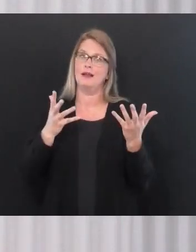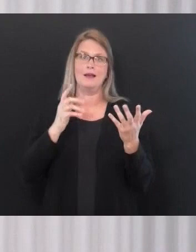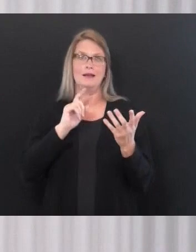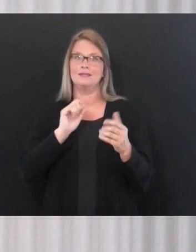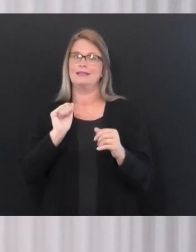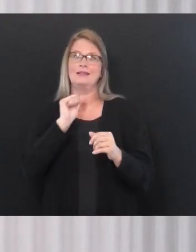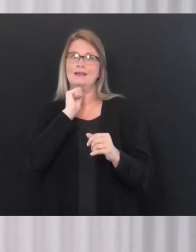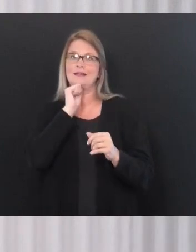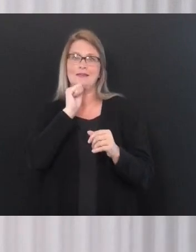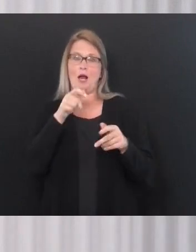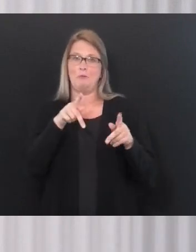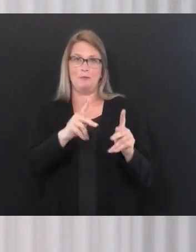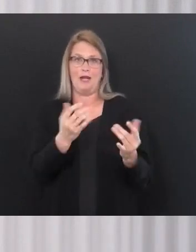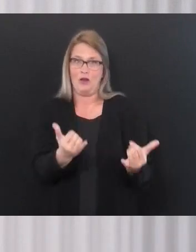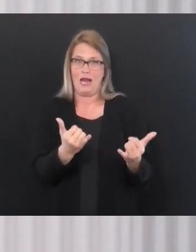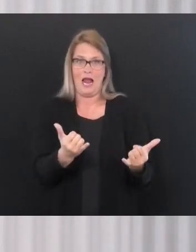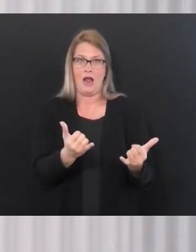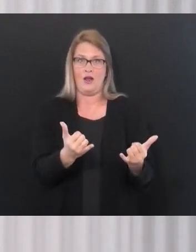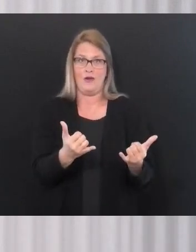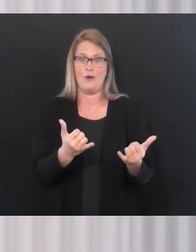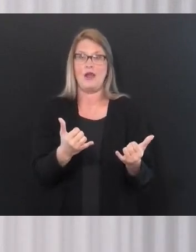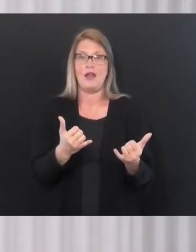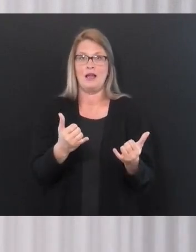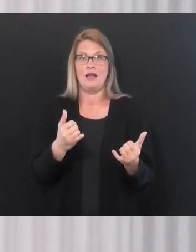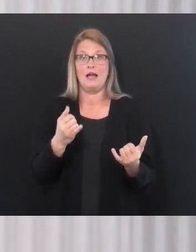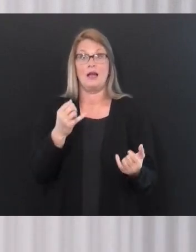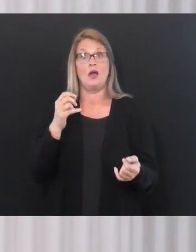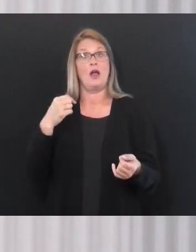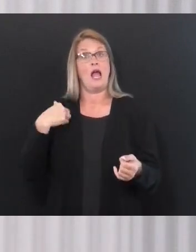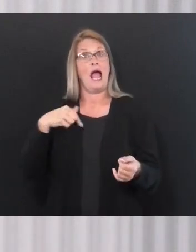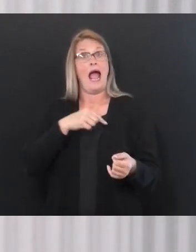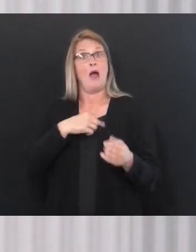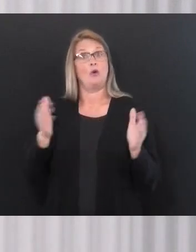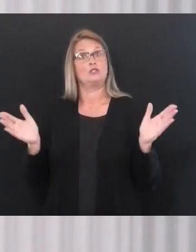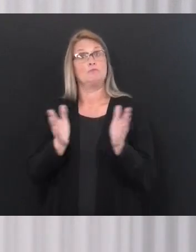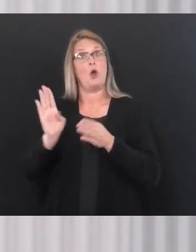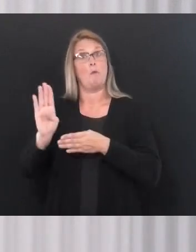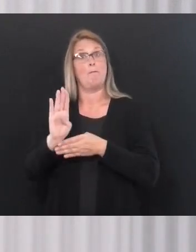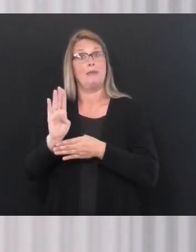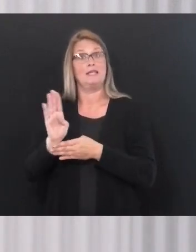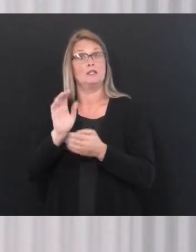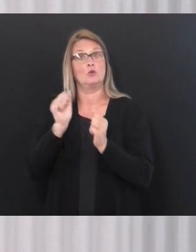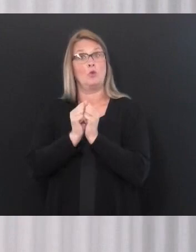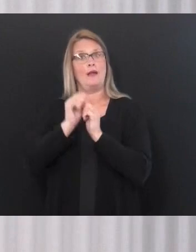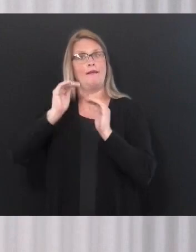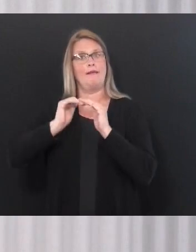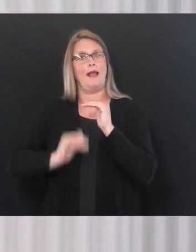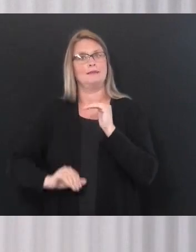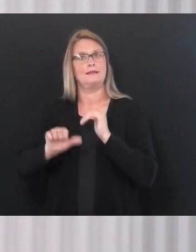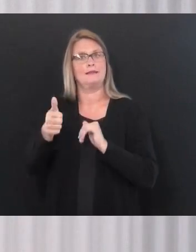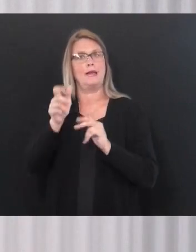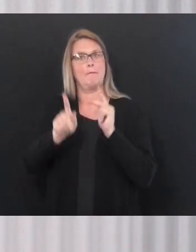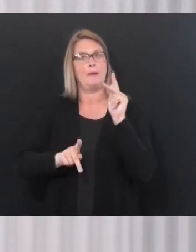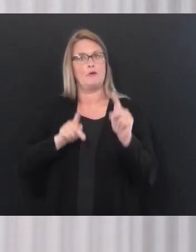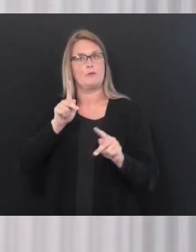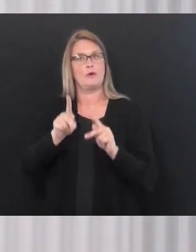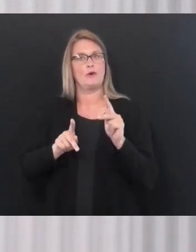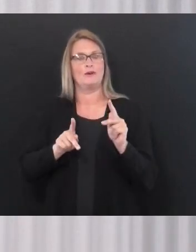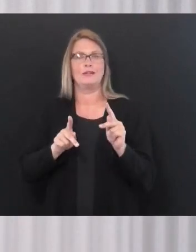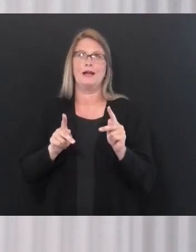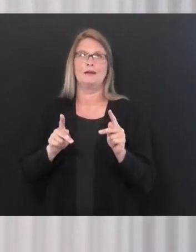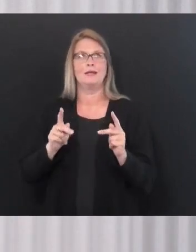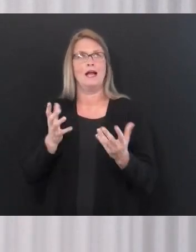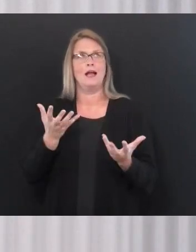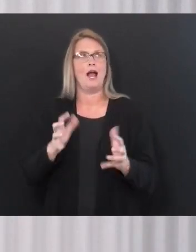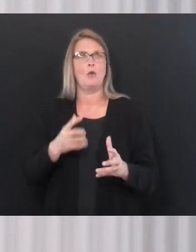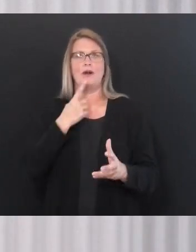the numbers that we've talked about, public gatherings. The idea behind the small businesses with less than 10 were, I hate to use the term mom and